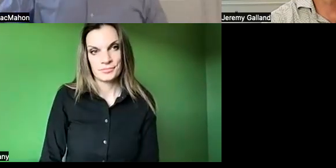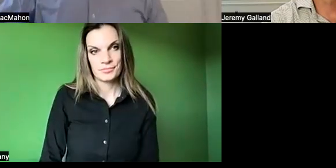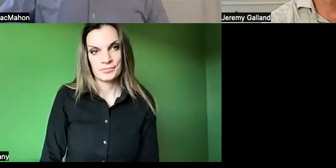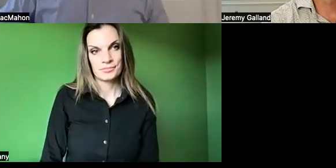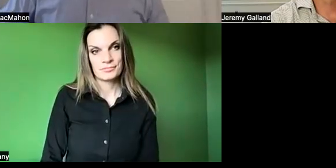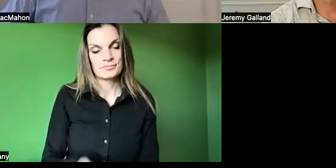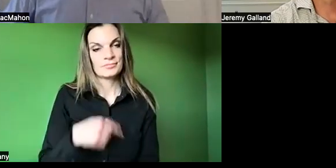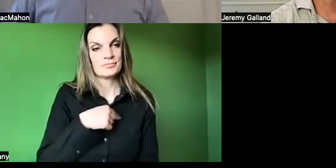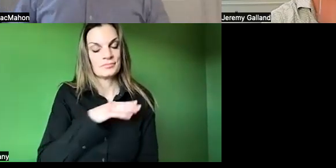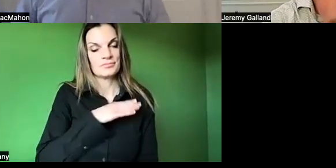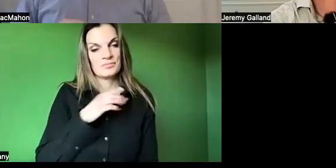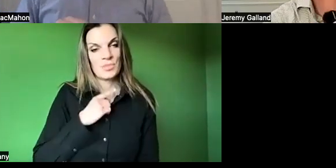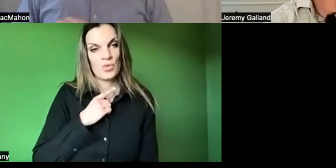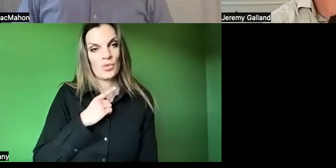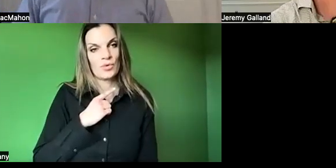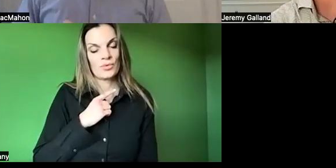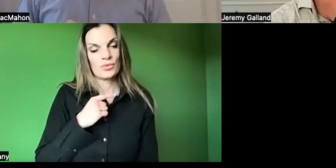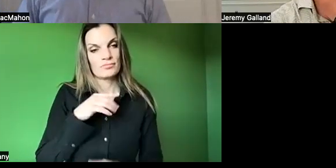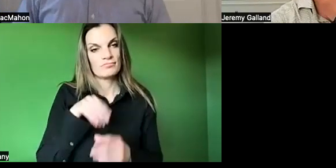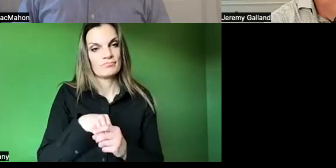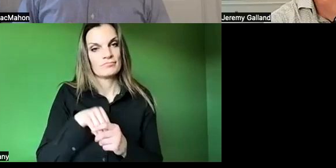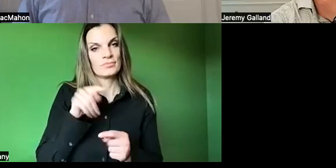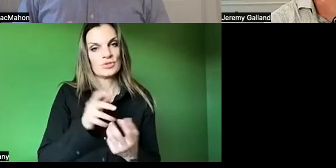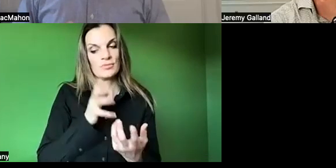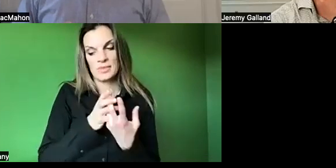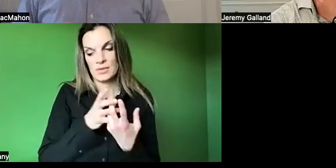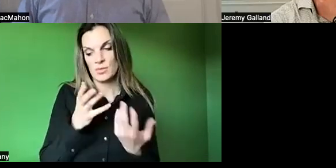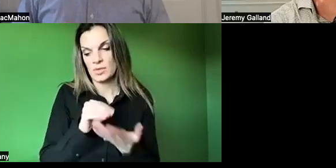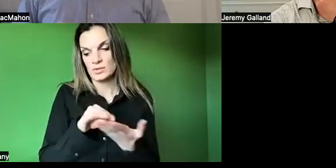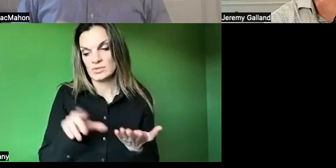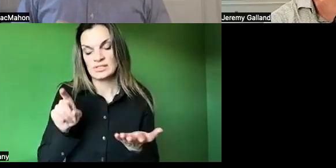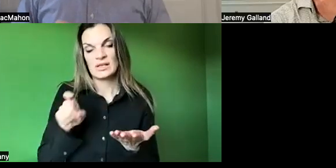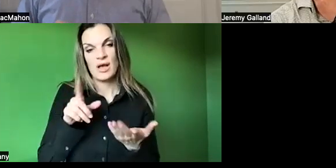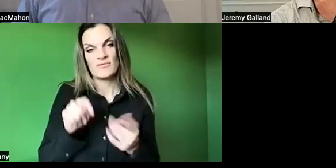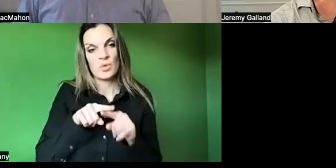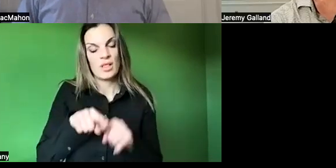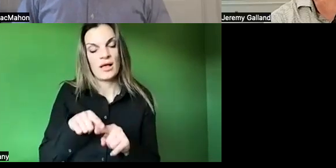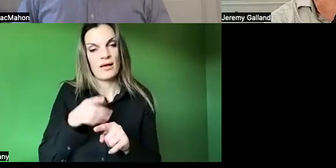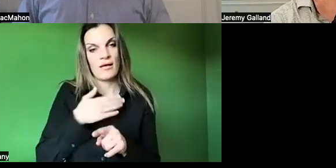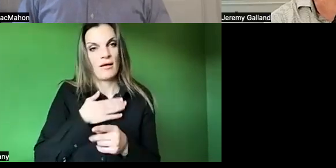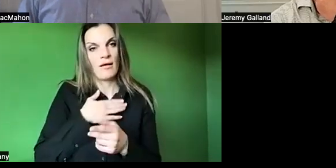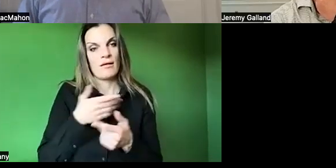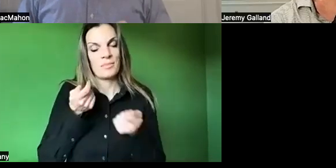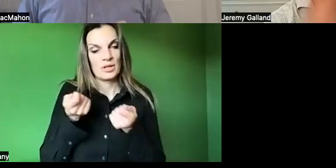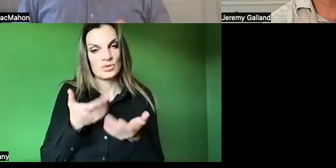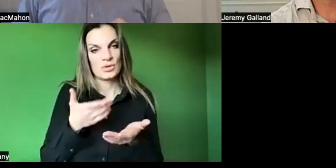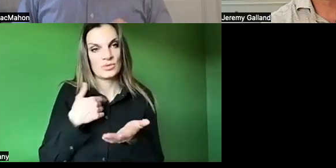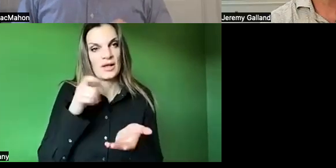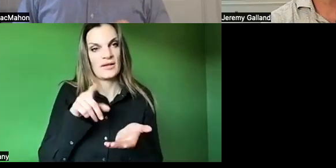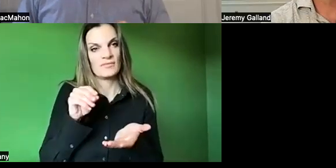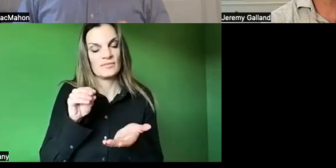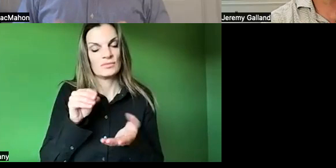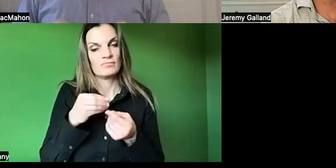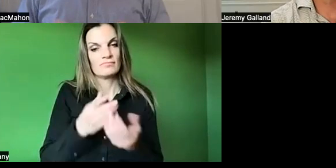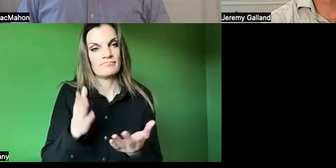As a board member, in order to meet the needs of students, this is where we would have to rely on our administrators. When we're thinking about what we have to provide